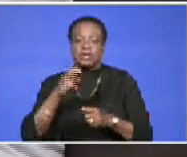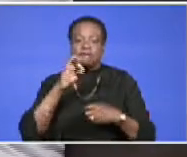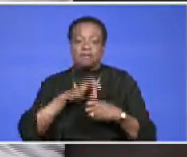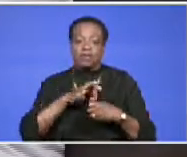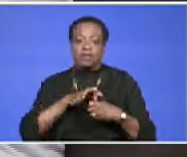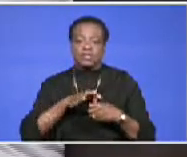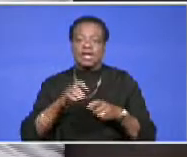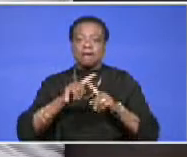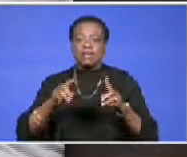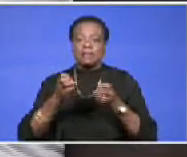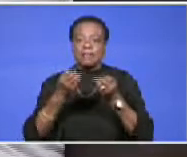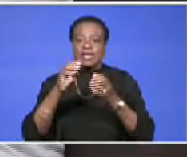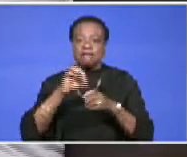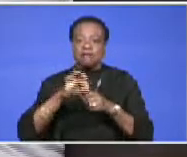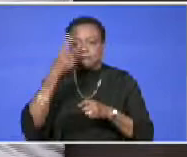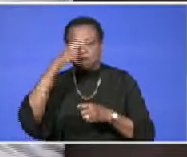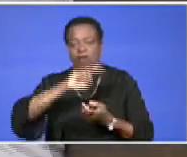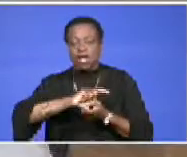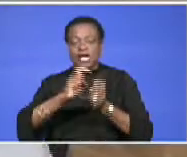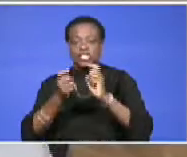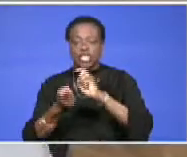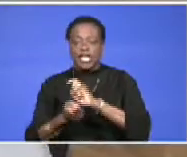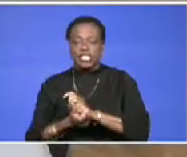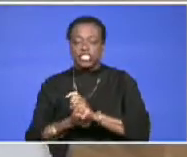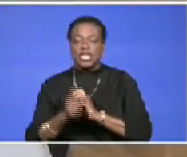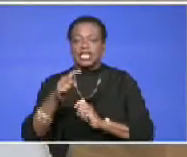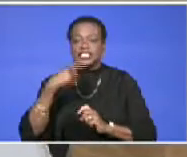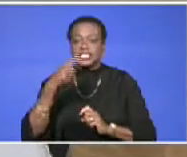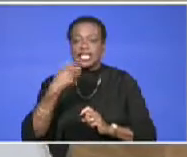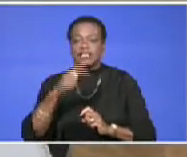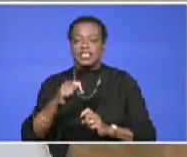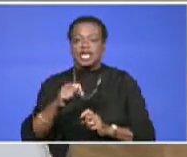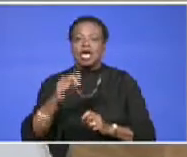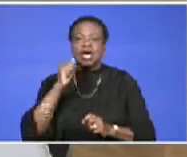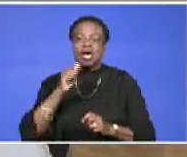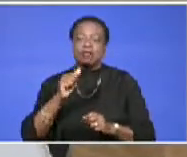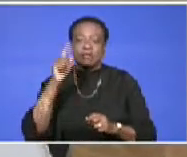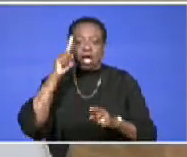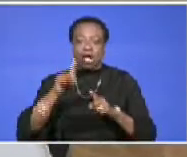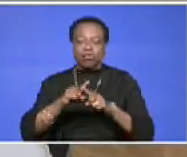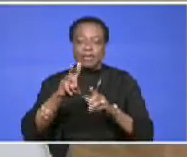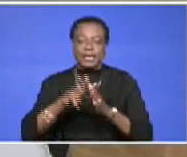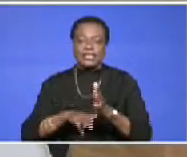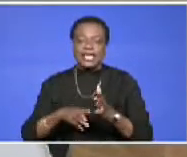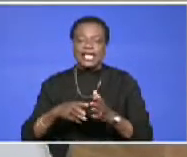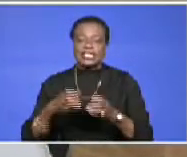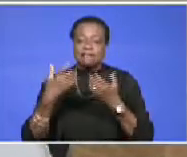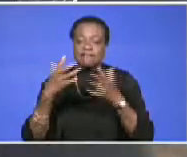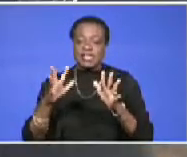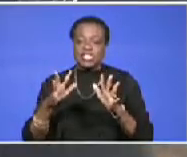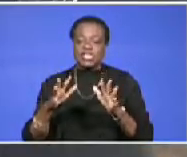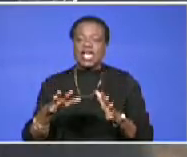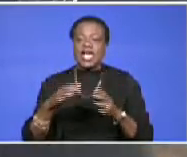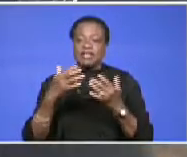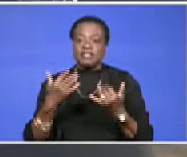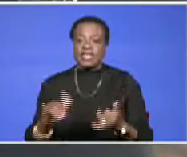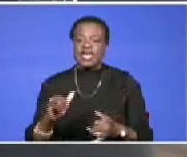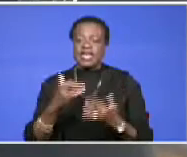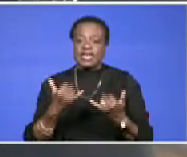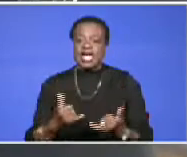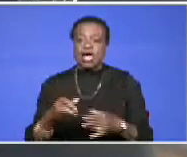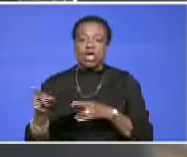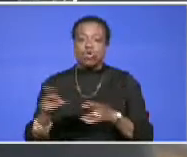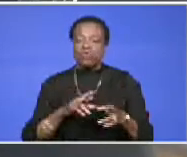for change. He says the previous industrial agreement has expired and the union is ready to represent the needs of BAIC